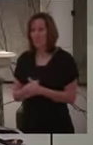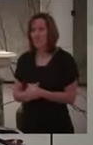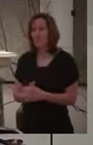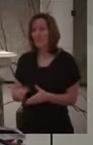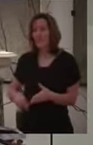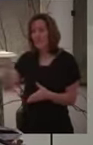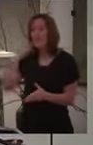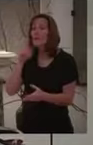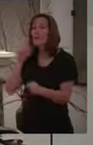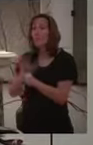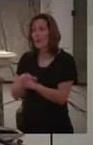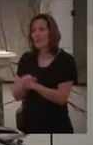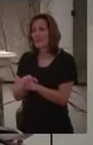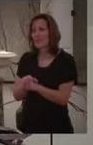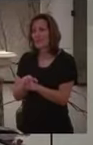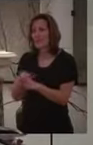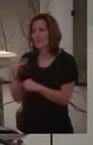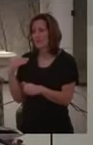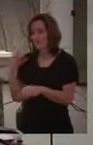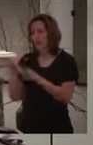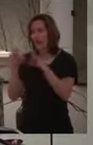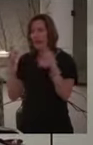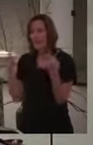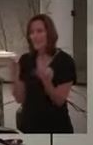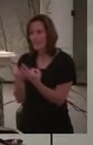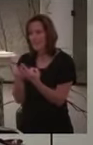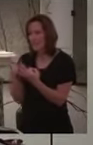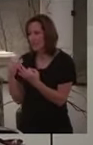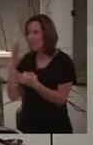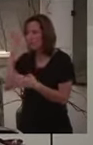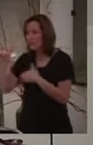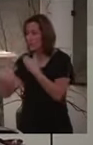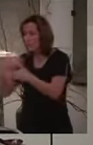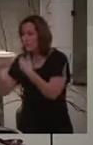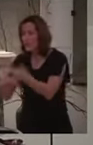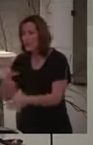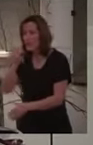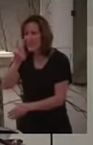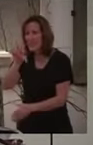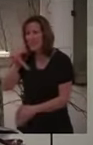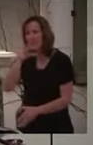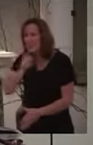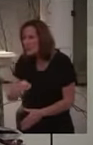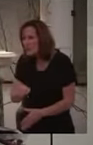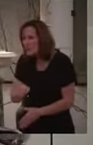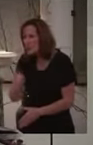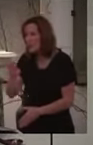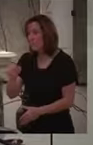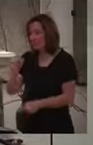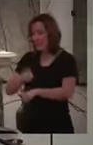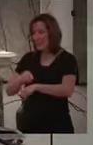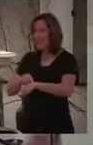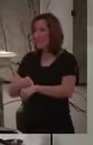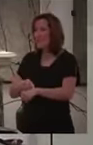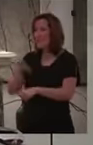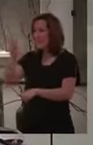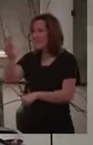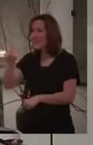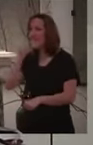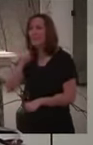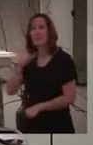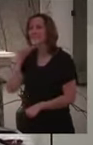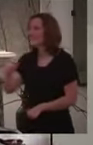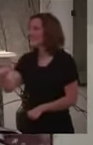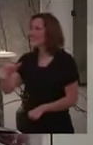God promises them descendants at the age of 75. And by the time they're 90, they're still